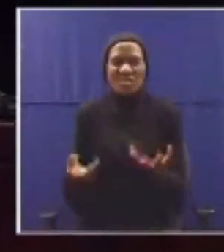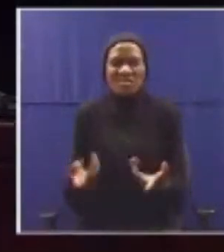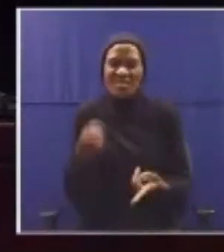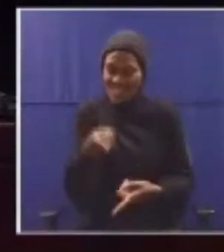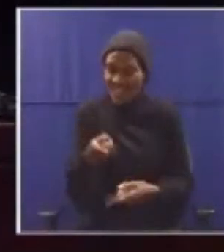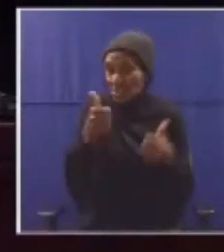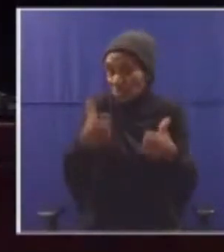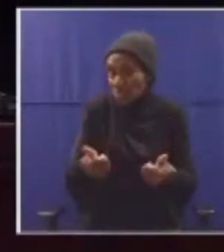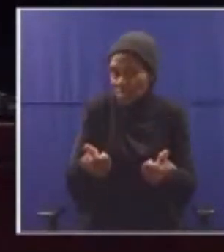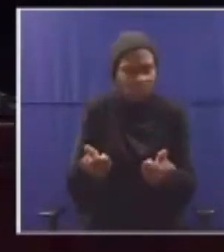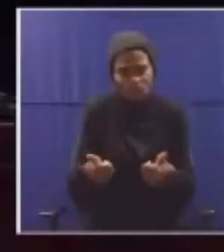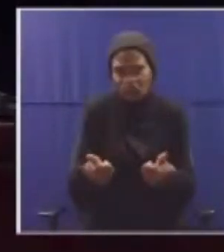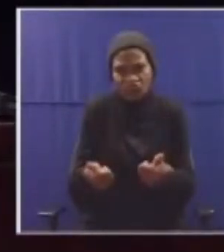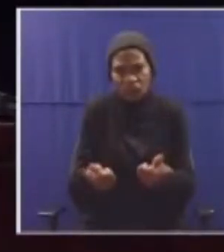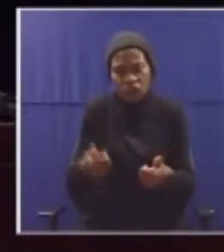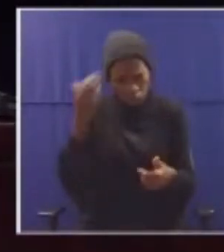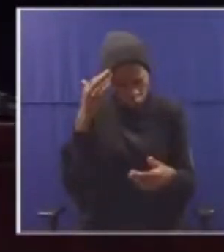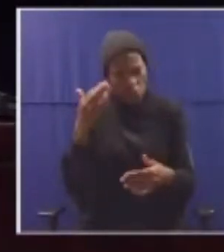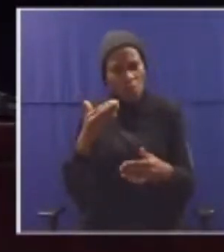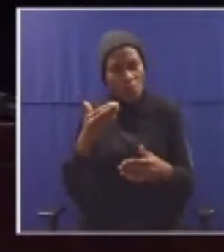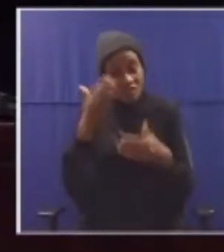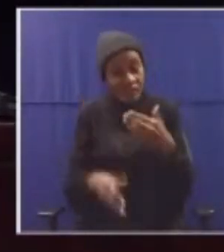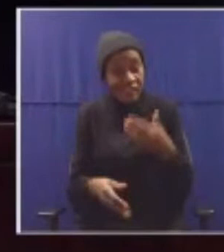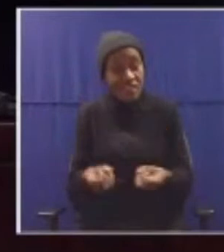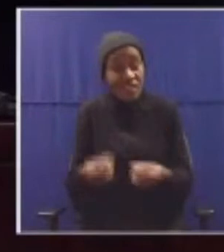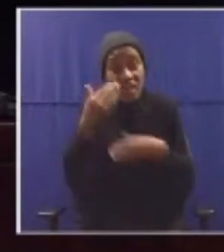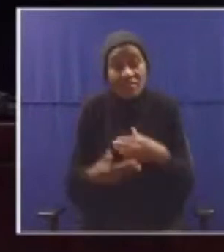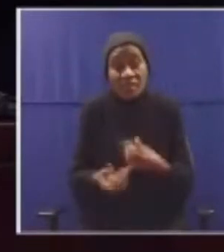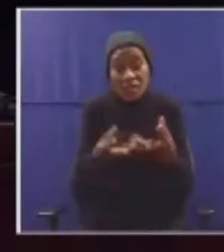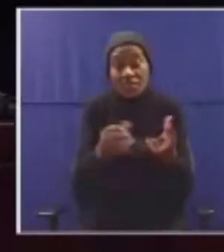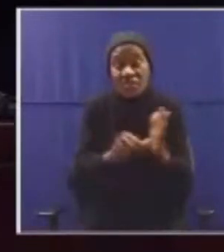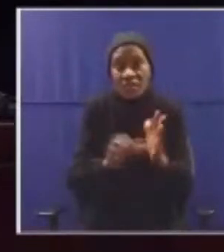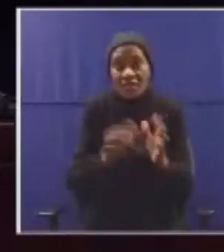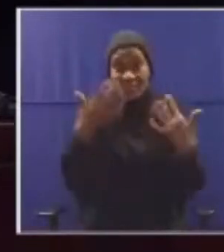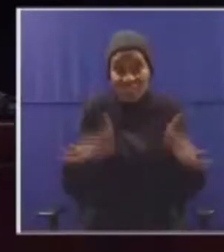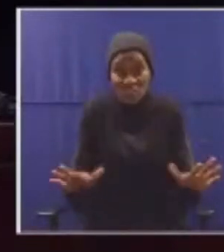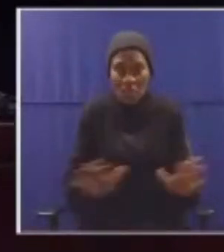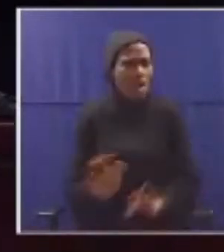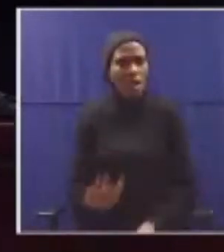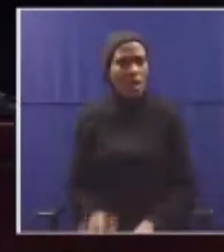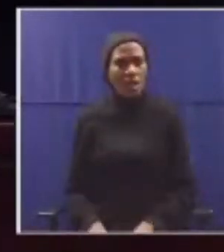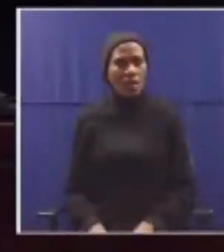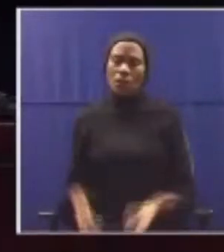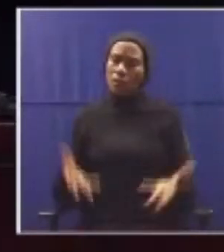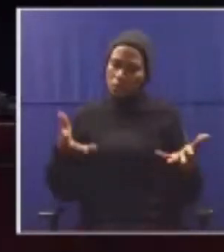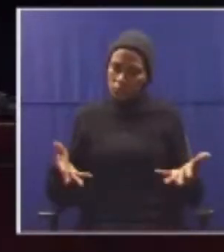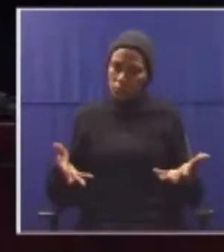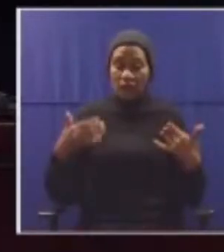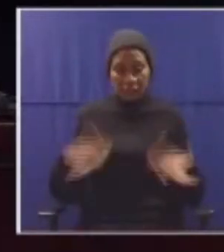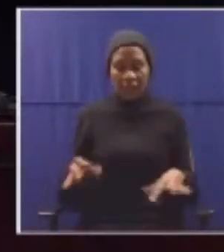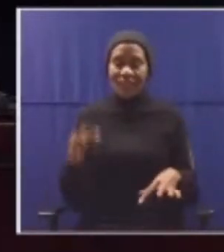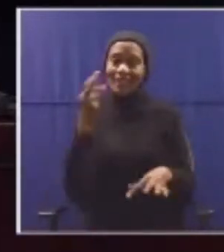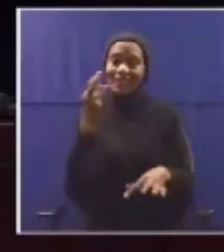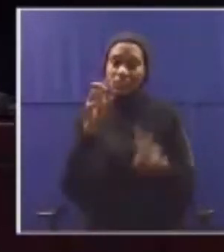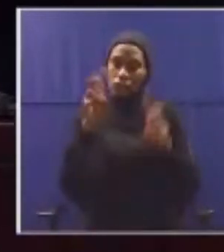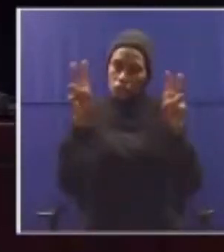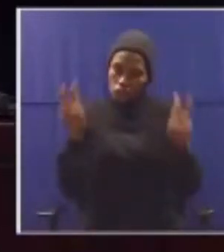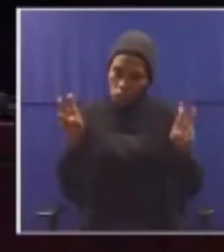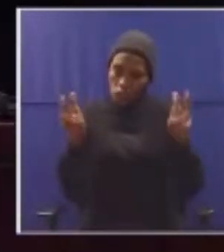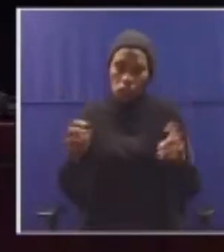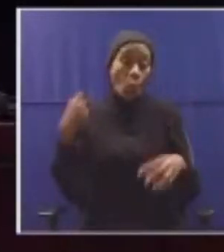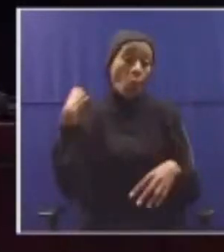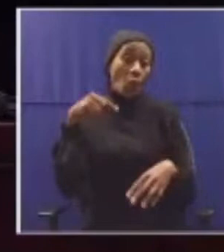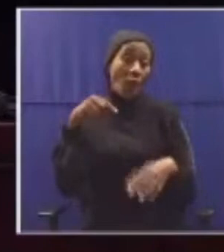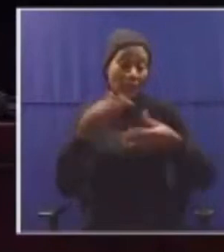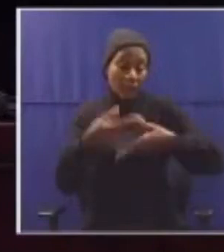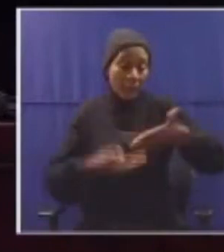we know that it doesn't end there. And that's why I was quoting for you what the white paper seeks to